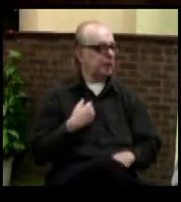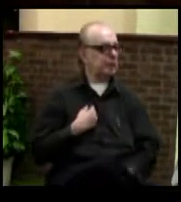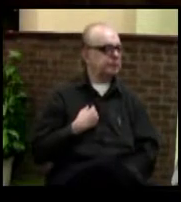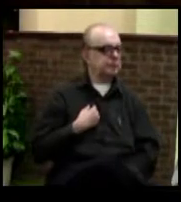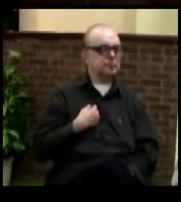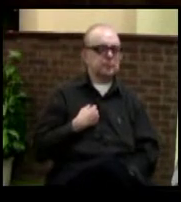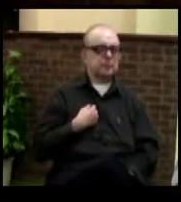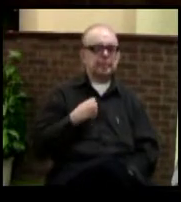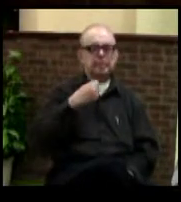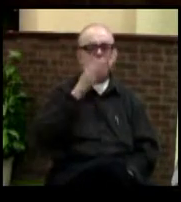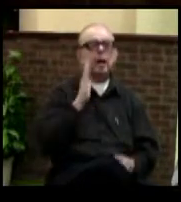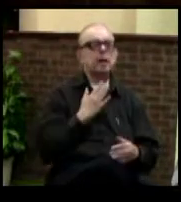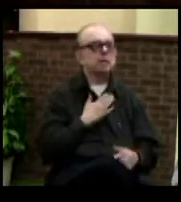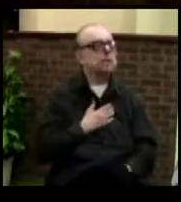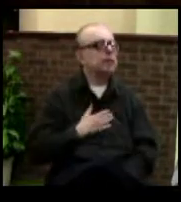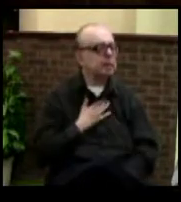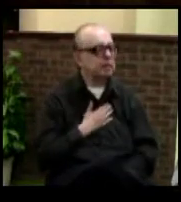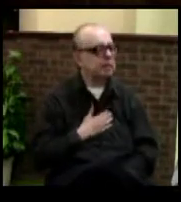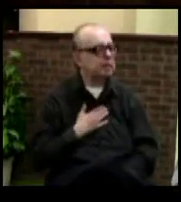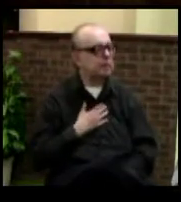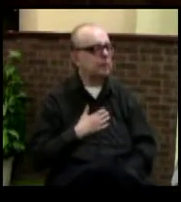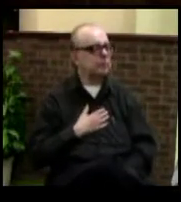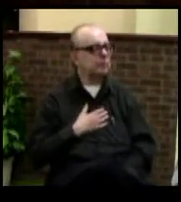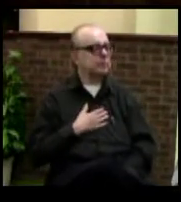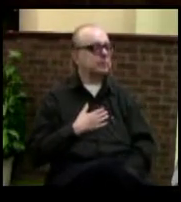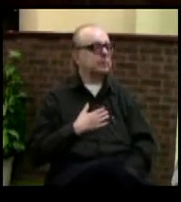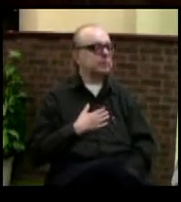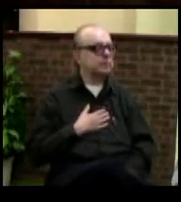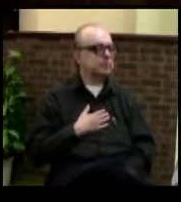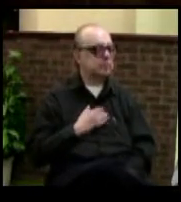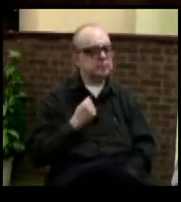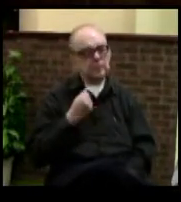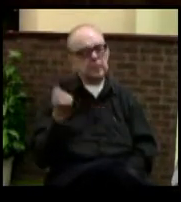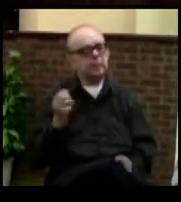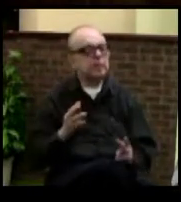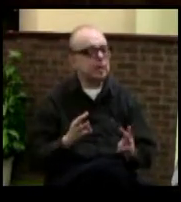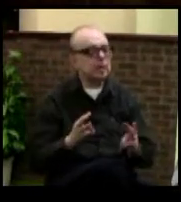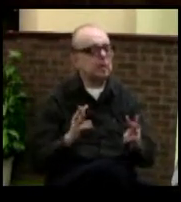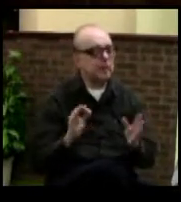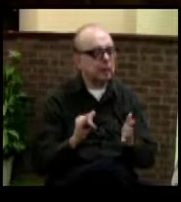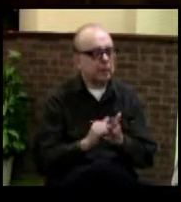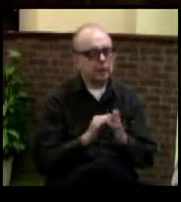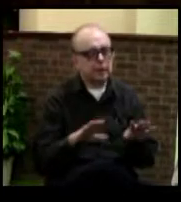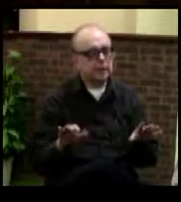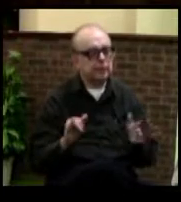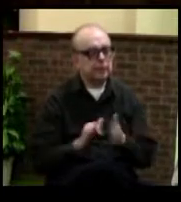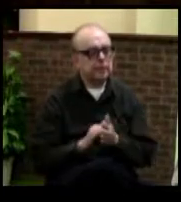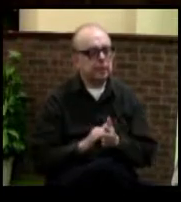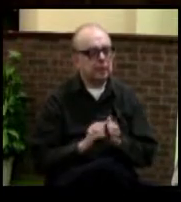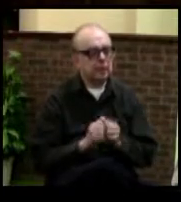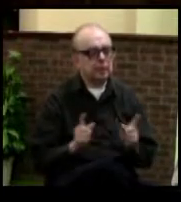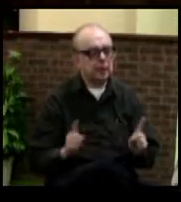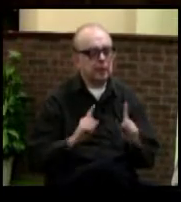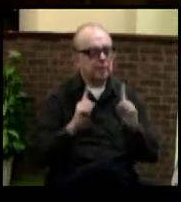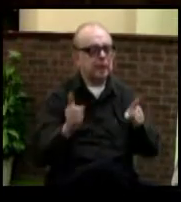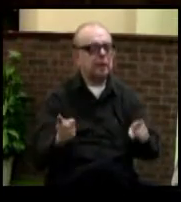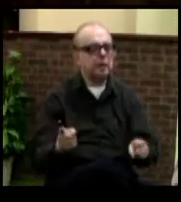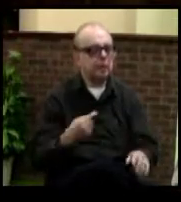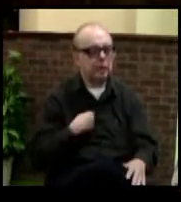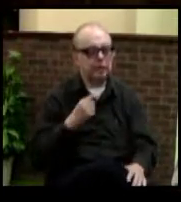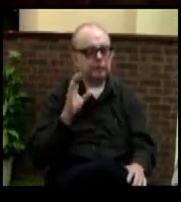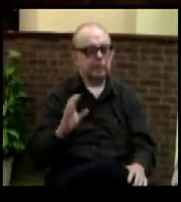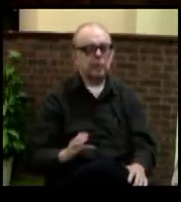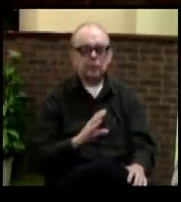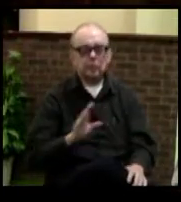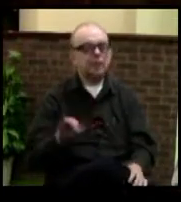And God, could you please, is there some other way that we could do this without me going to the